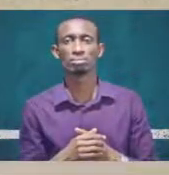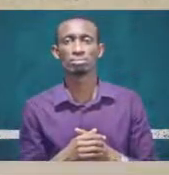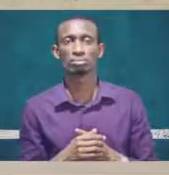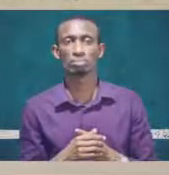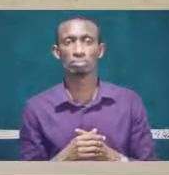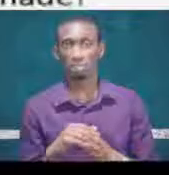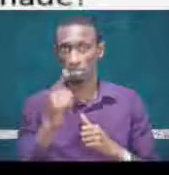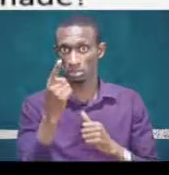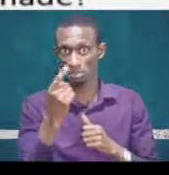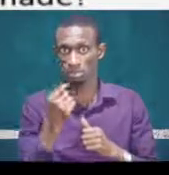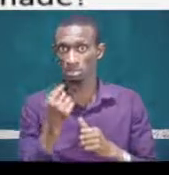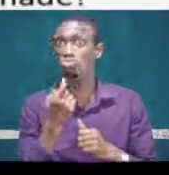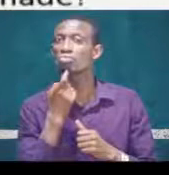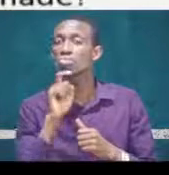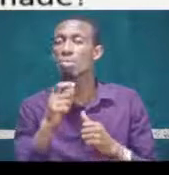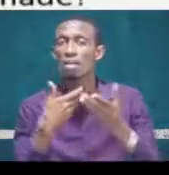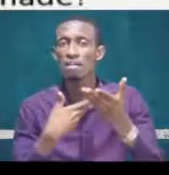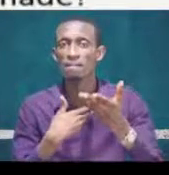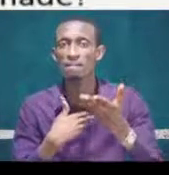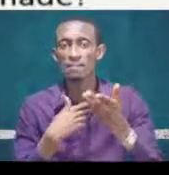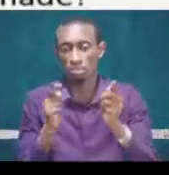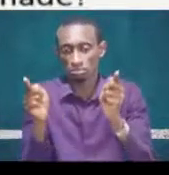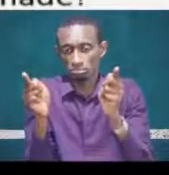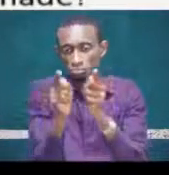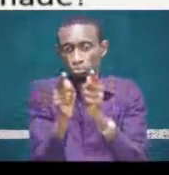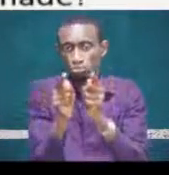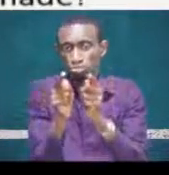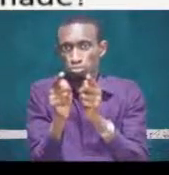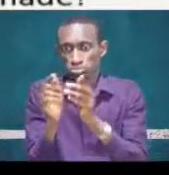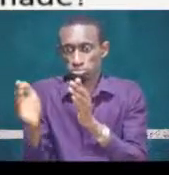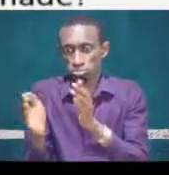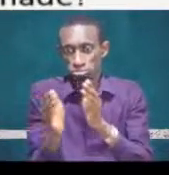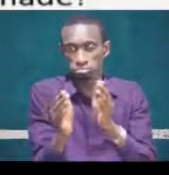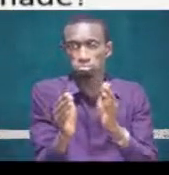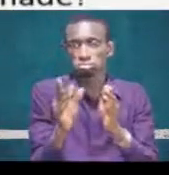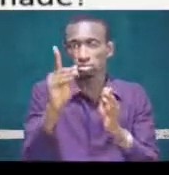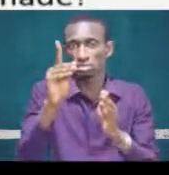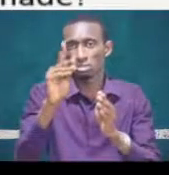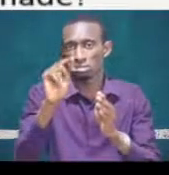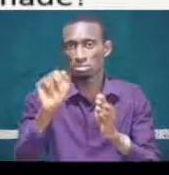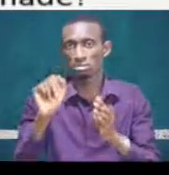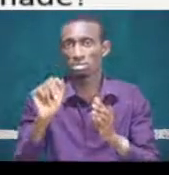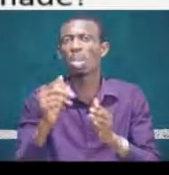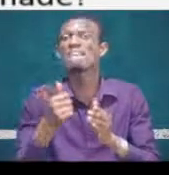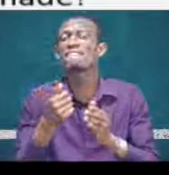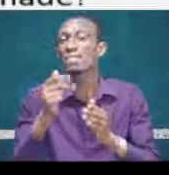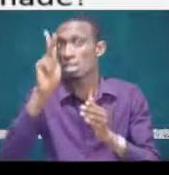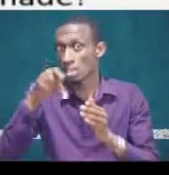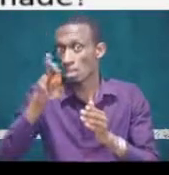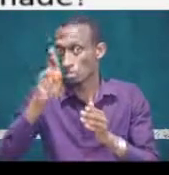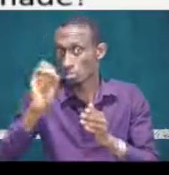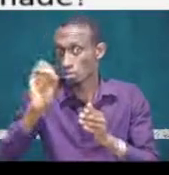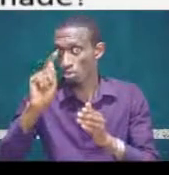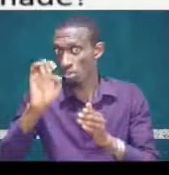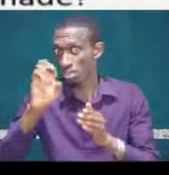One, that would actually need a very short length of DNA to have a protein. Otherwise, you say, remove T, add G, you still pick the